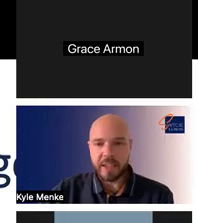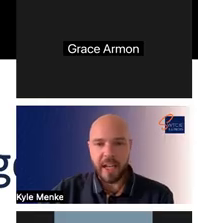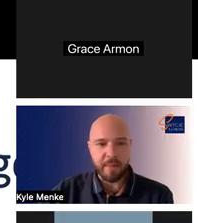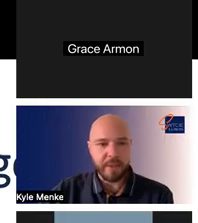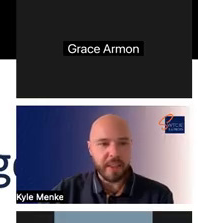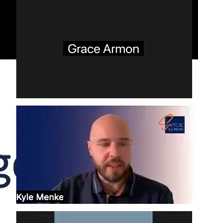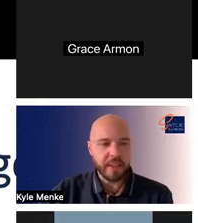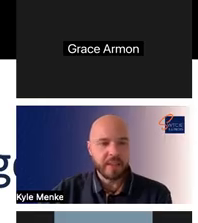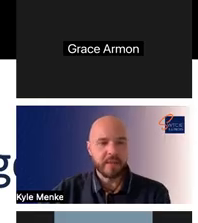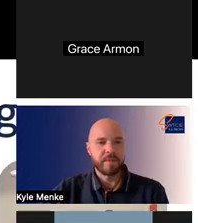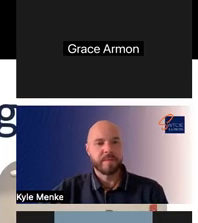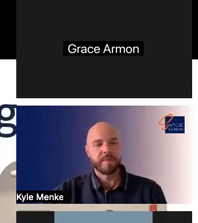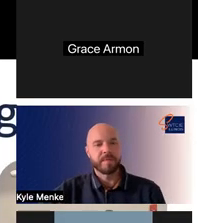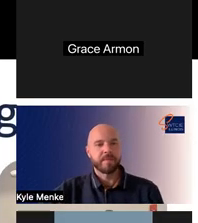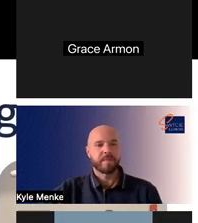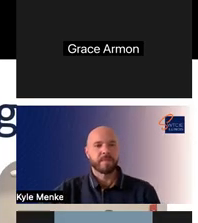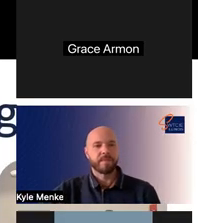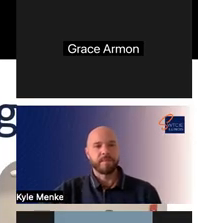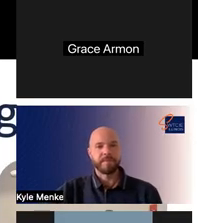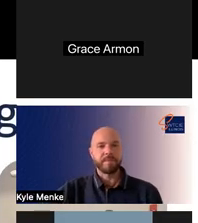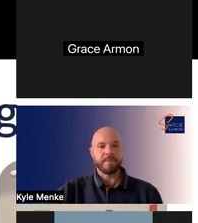Okay, next slide, please.